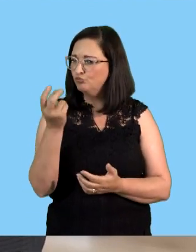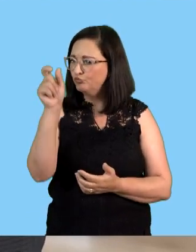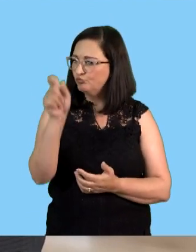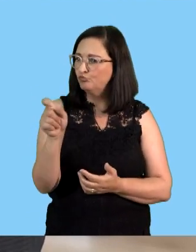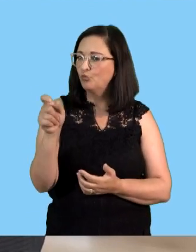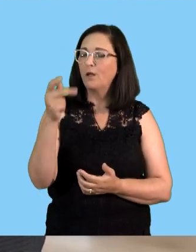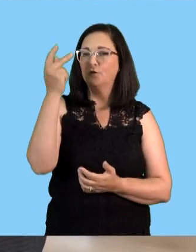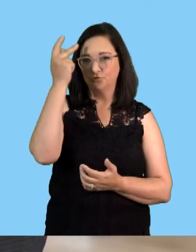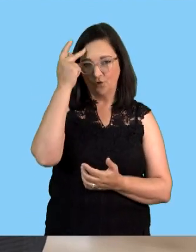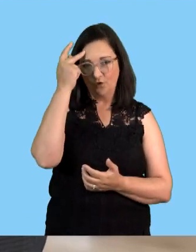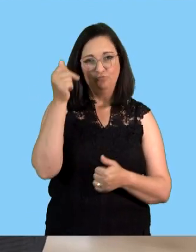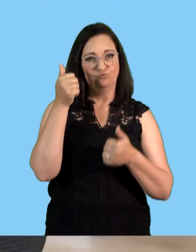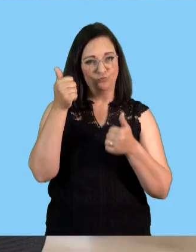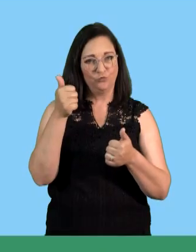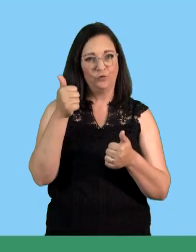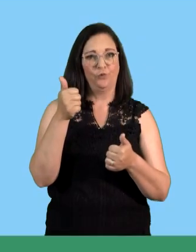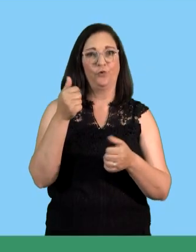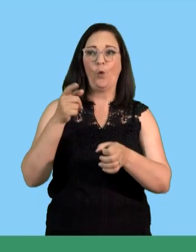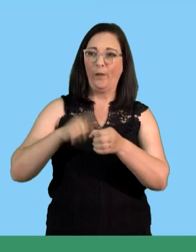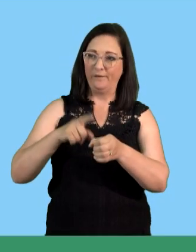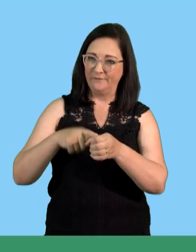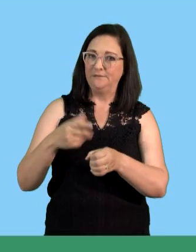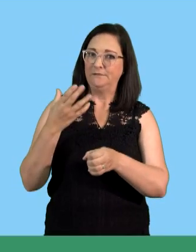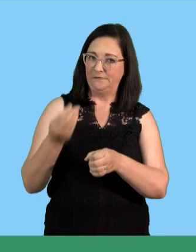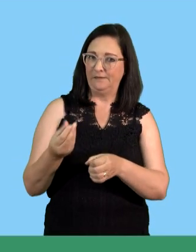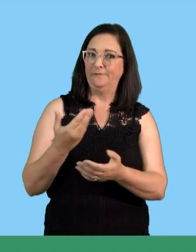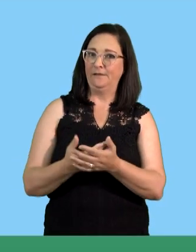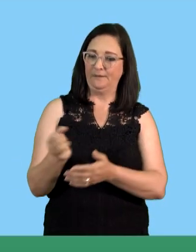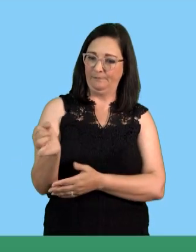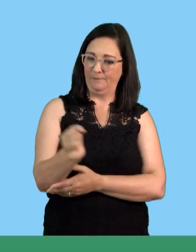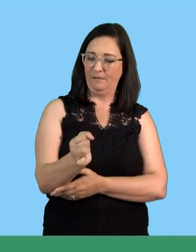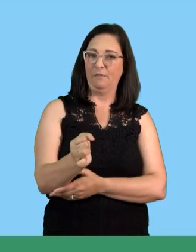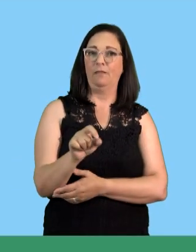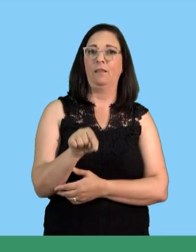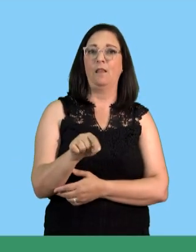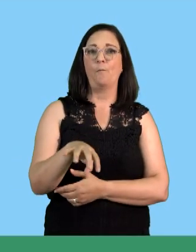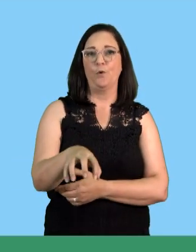necessary knowledge or the qualification to fill the vacancy. So as the recruitment